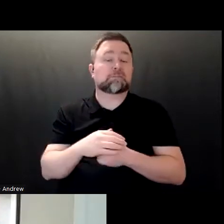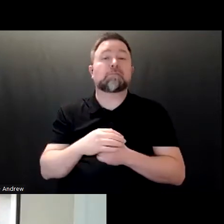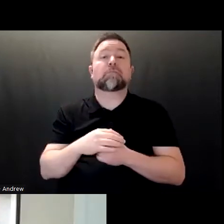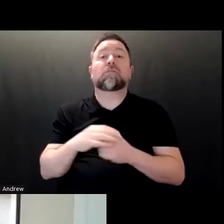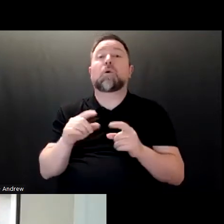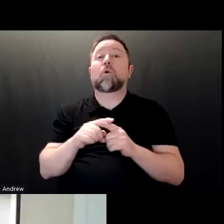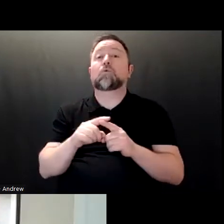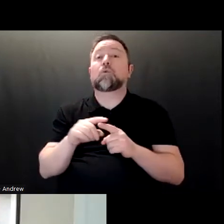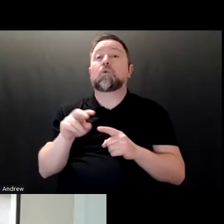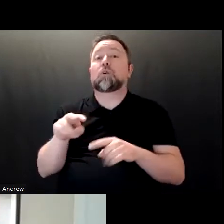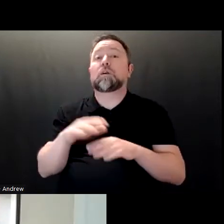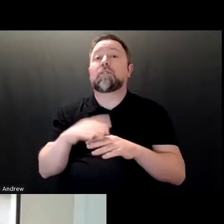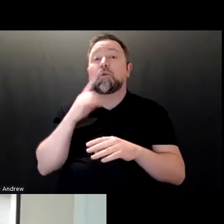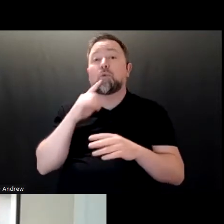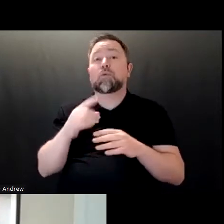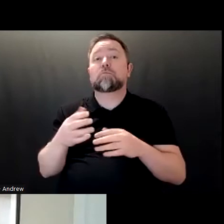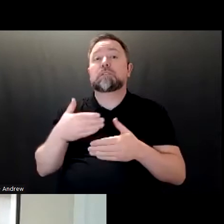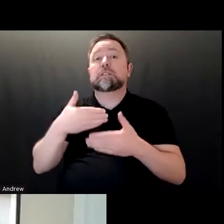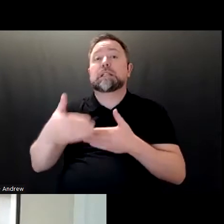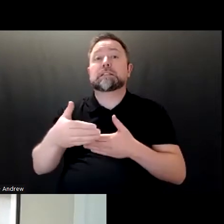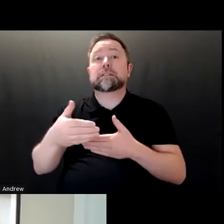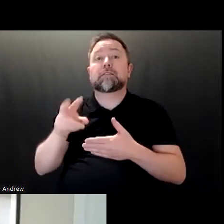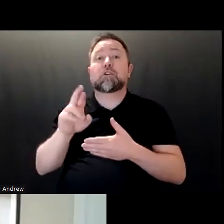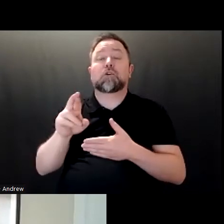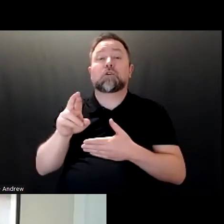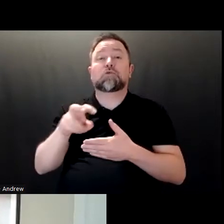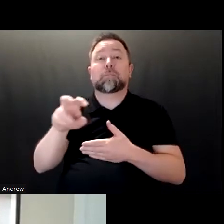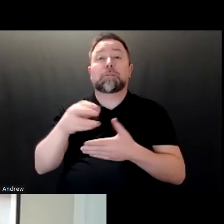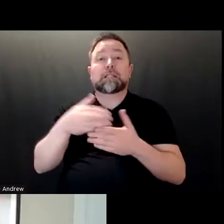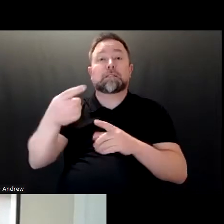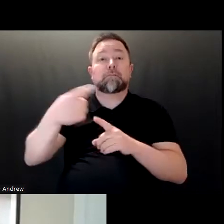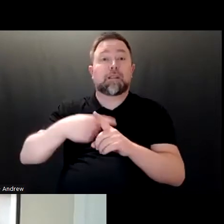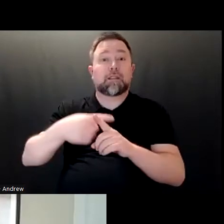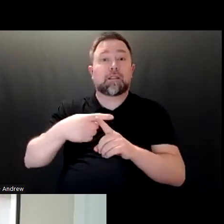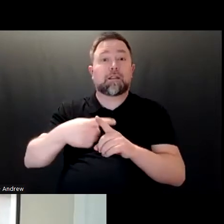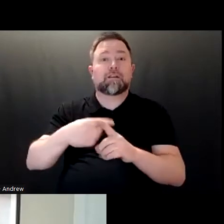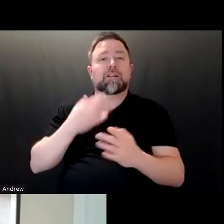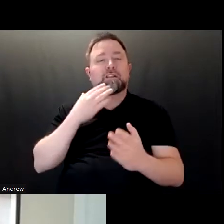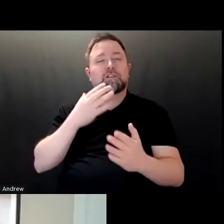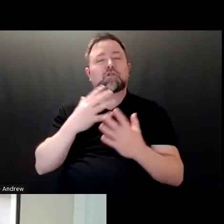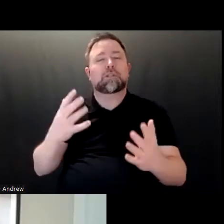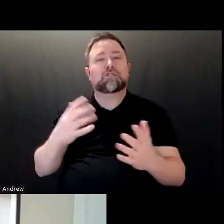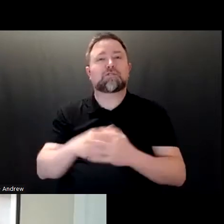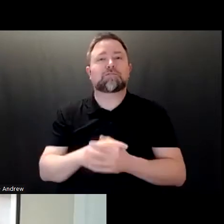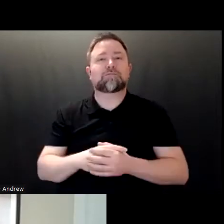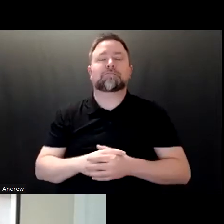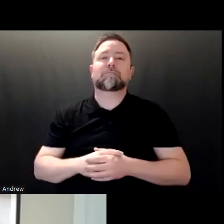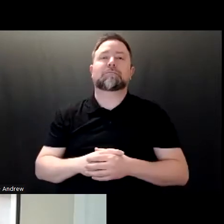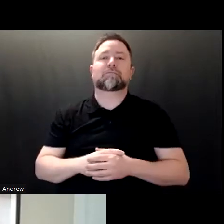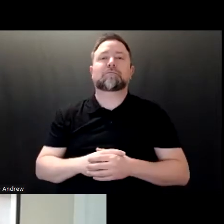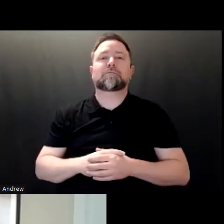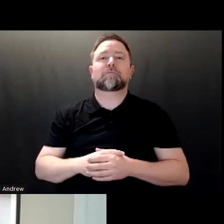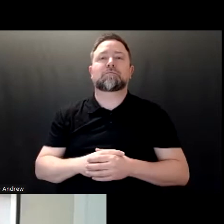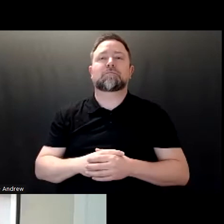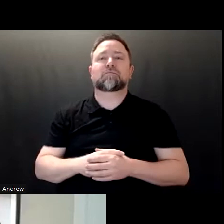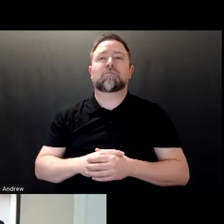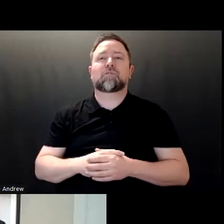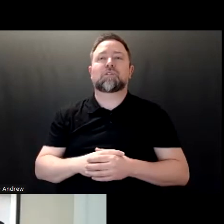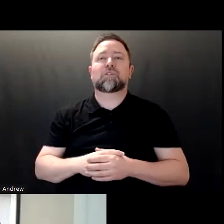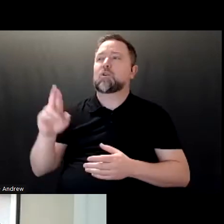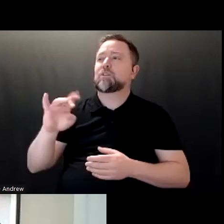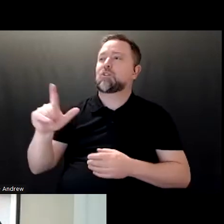some of those close-up details of like the coat hooks start giving us a sense of what that space feels like to be in person.